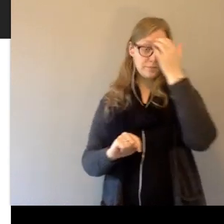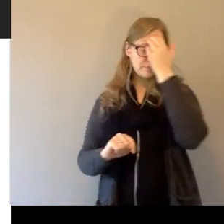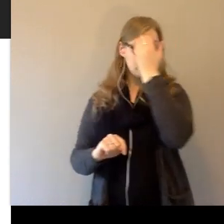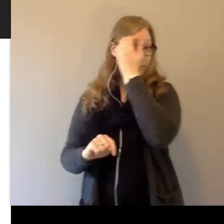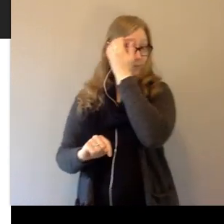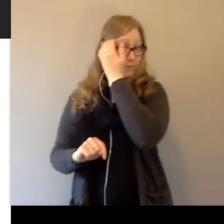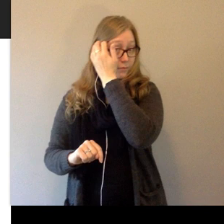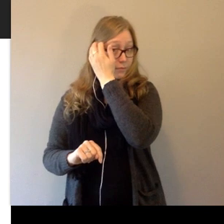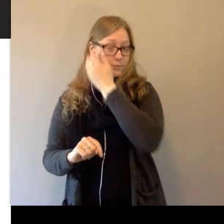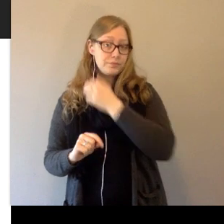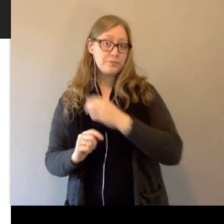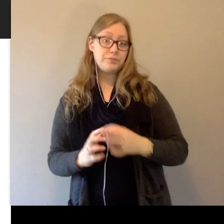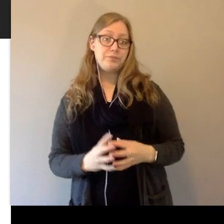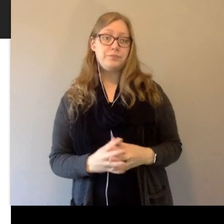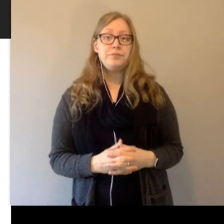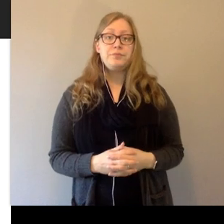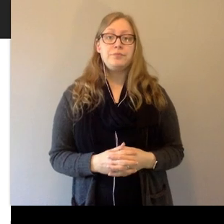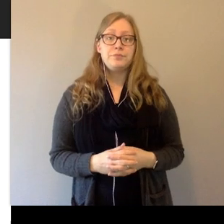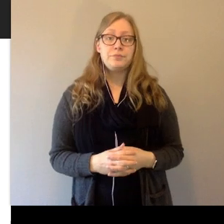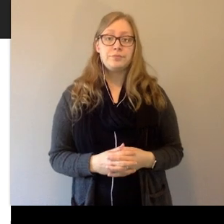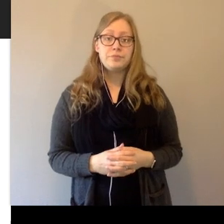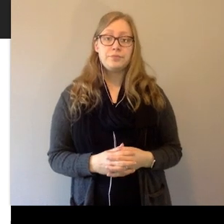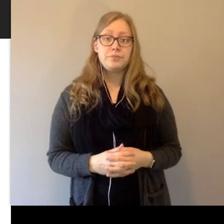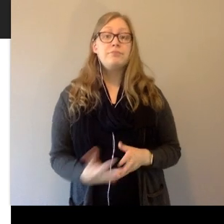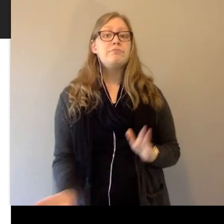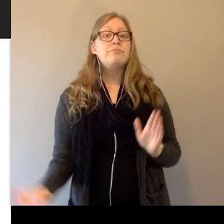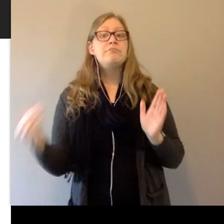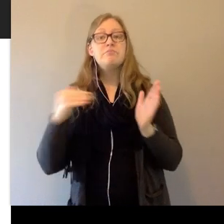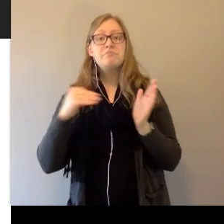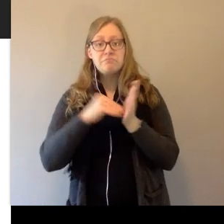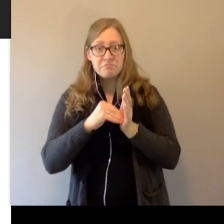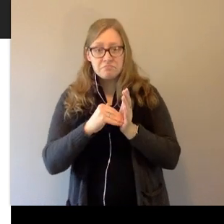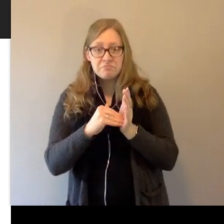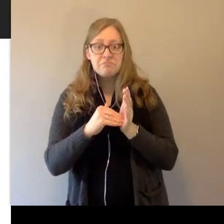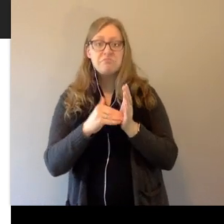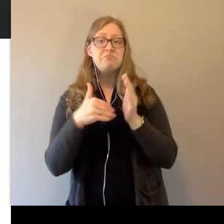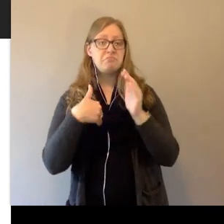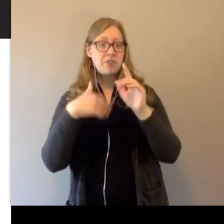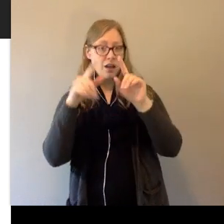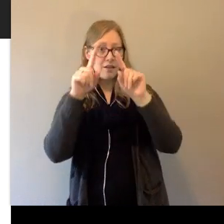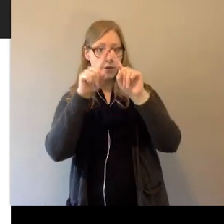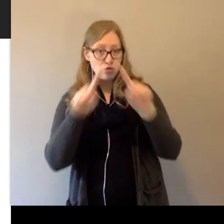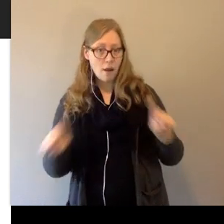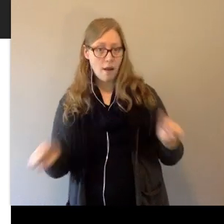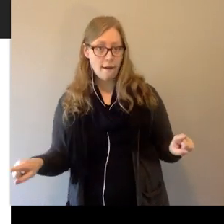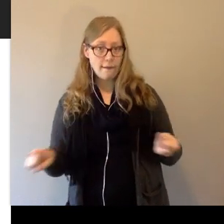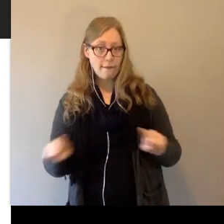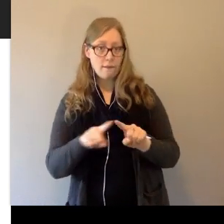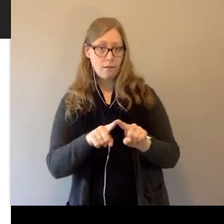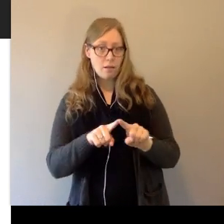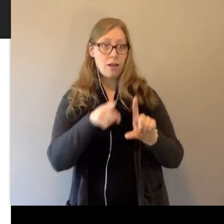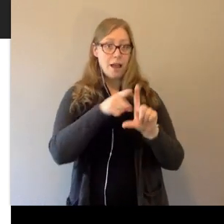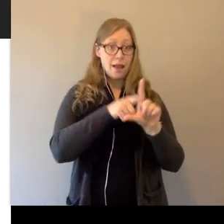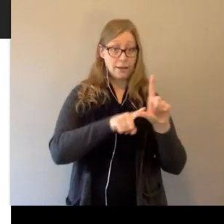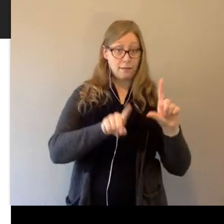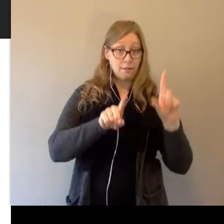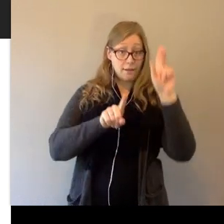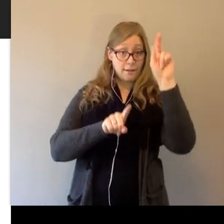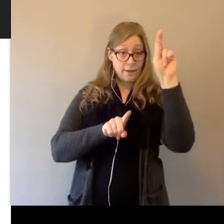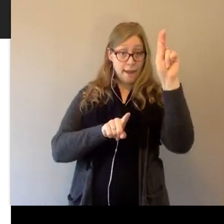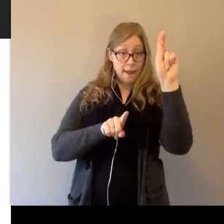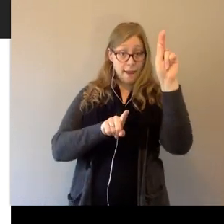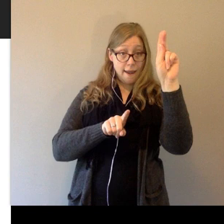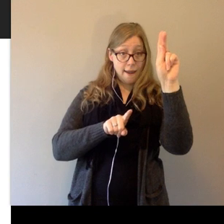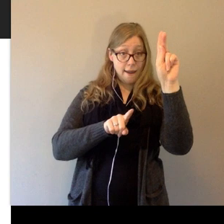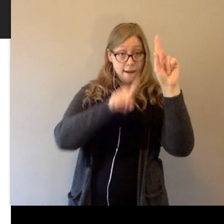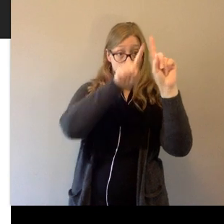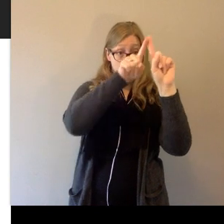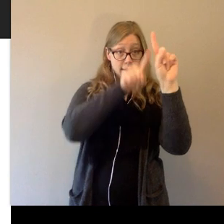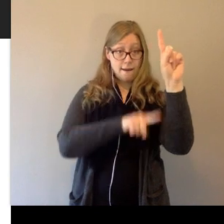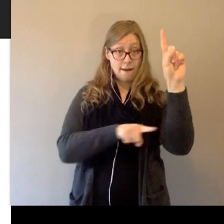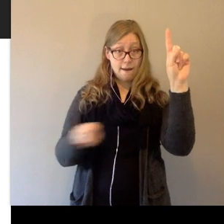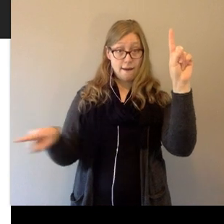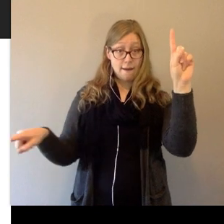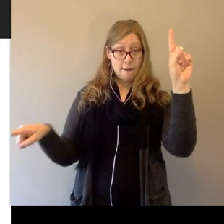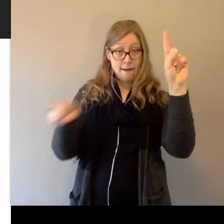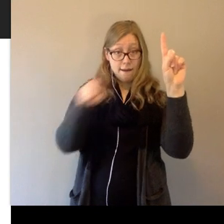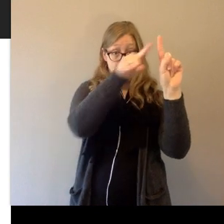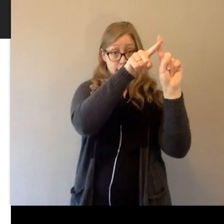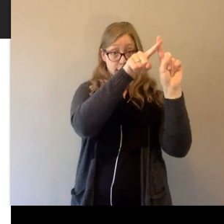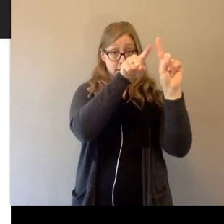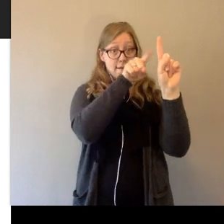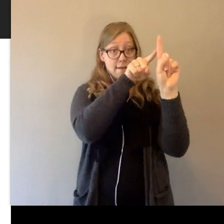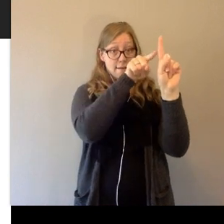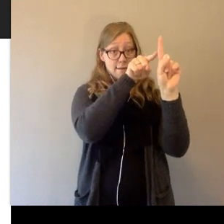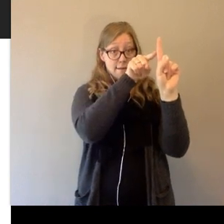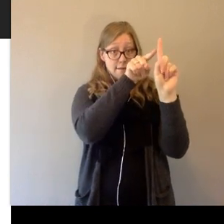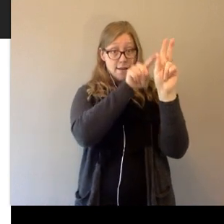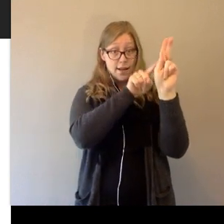side. And again, we have a triangle, and they have angle K that's marked with a little arc. And we're gonna